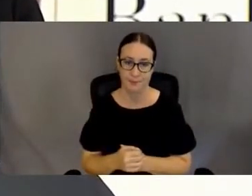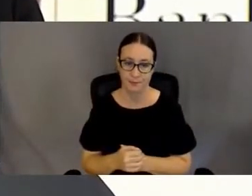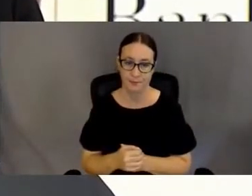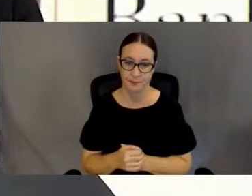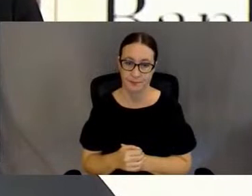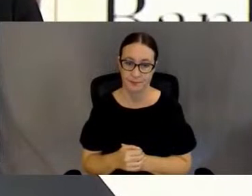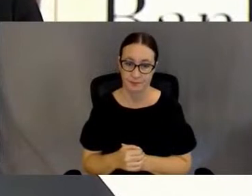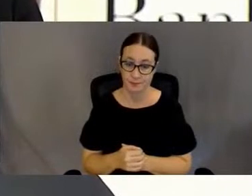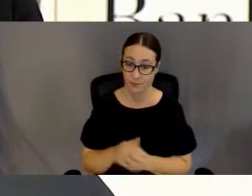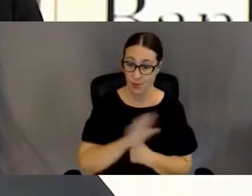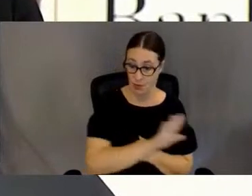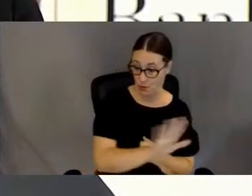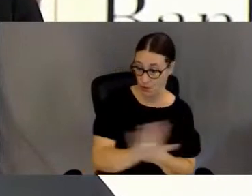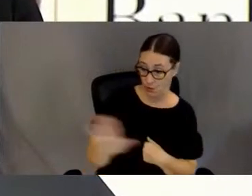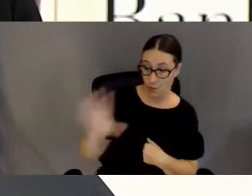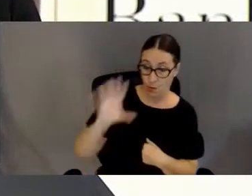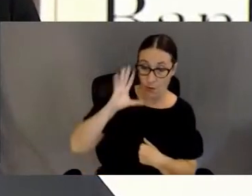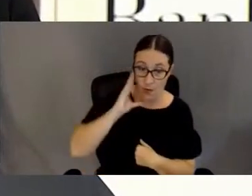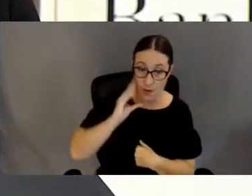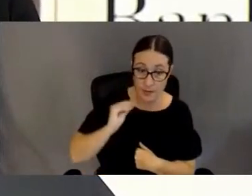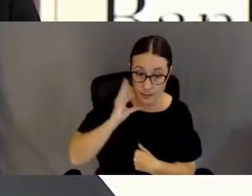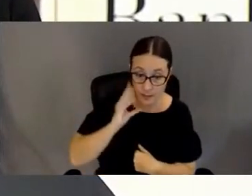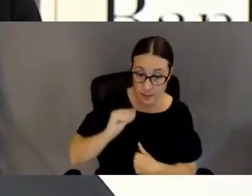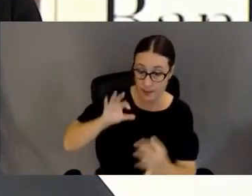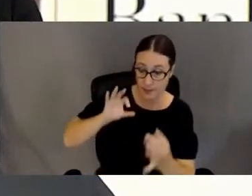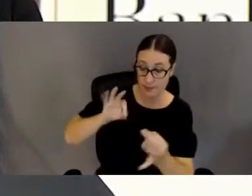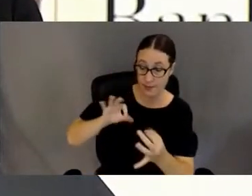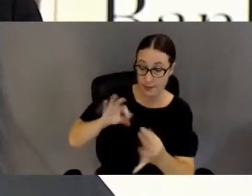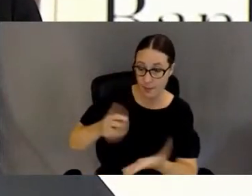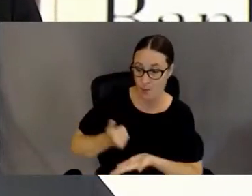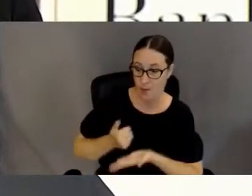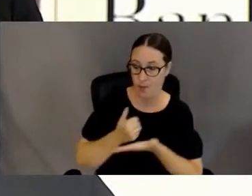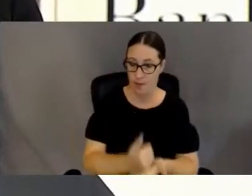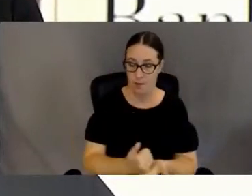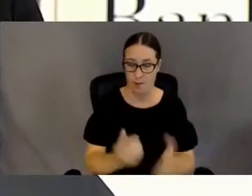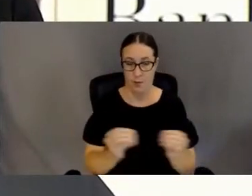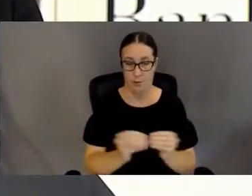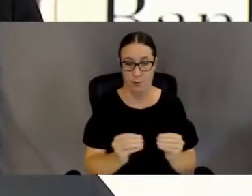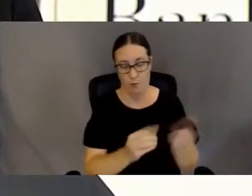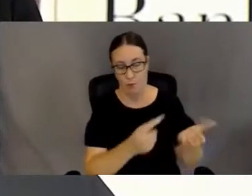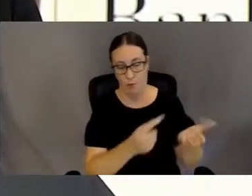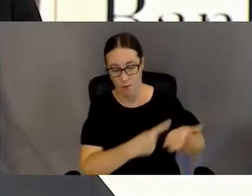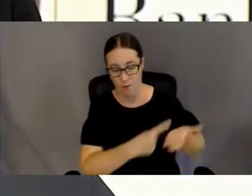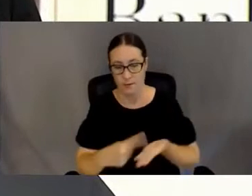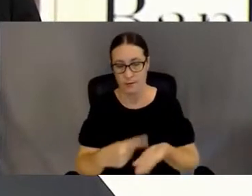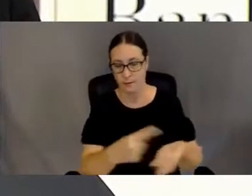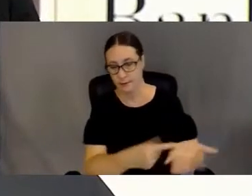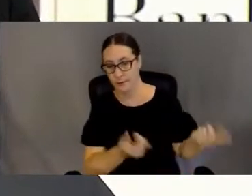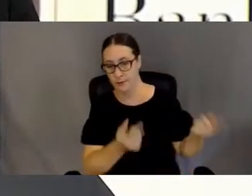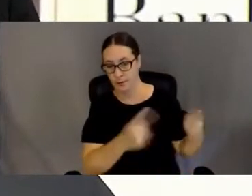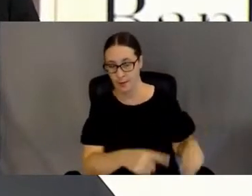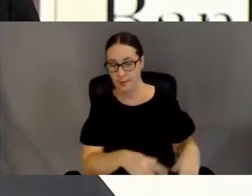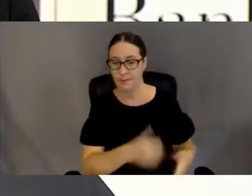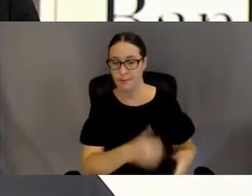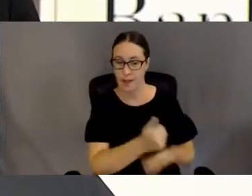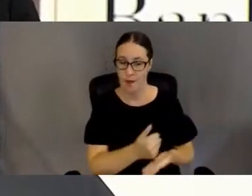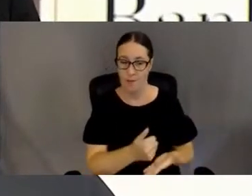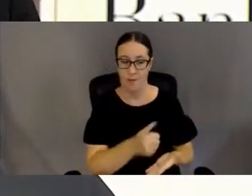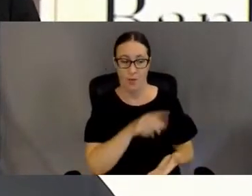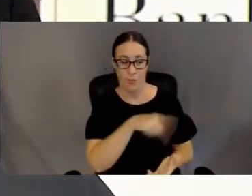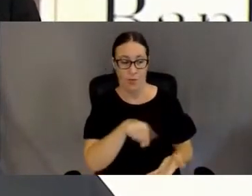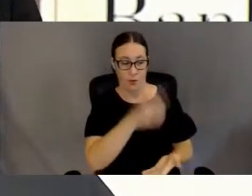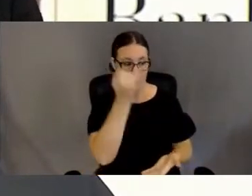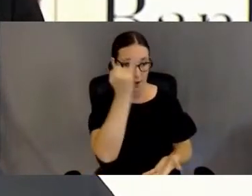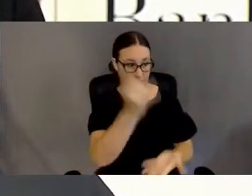on-the-ground experience and input will inform these conversations and help us turn these ideas into